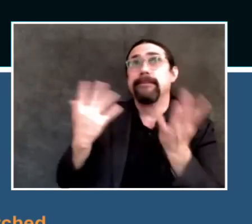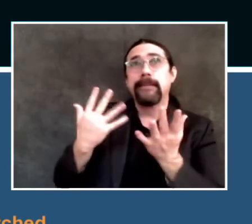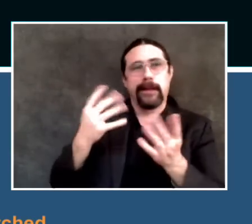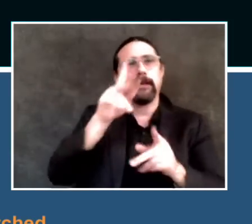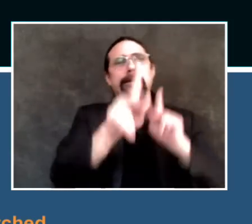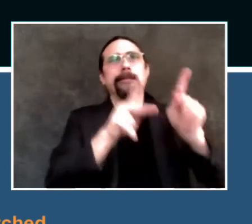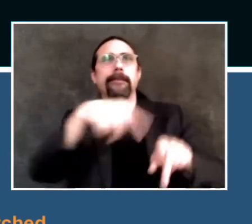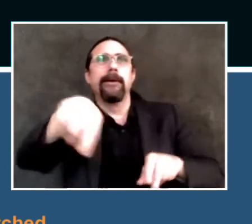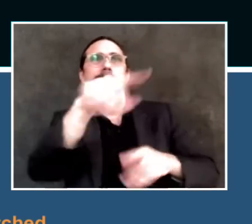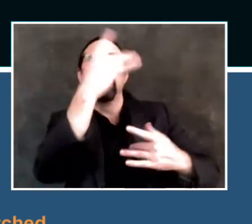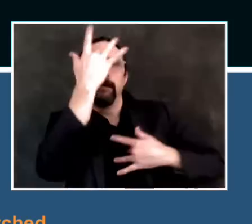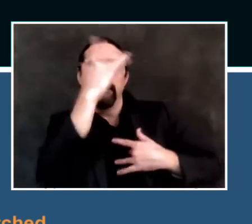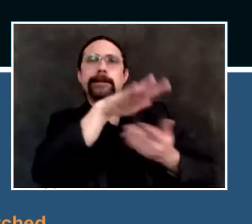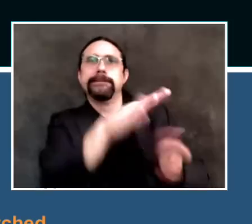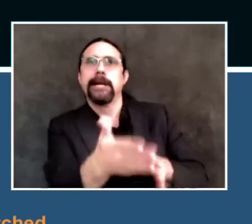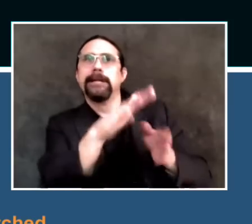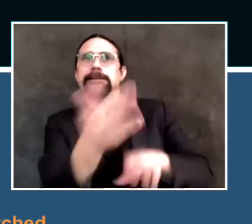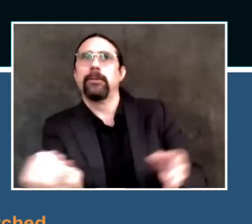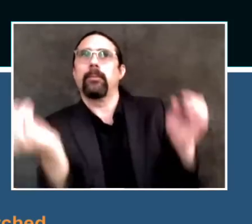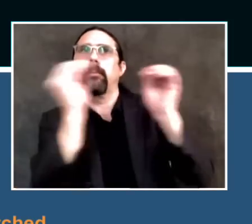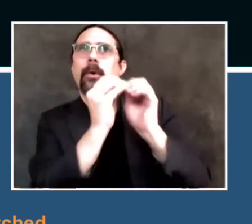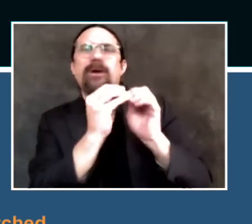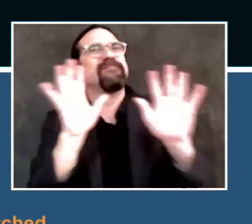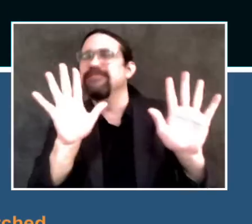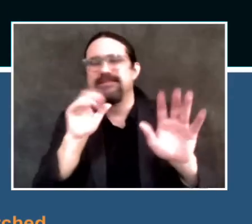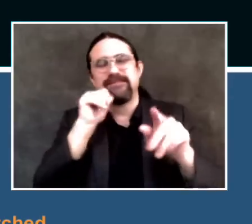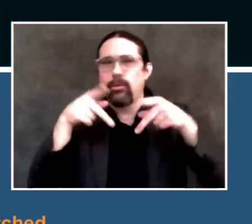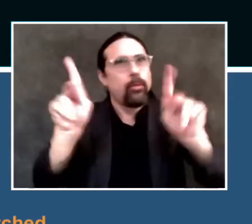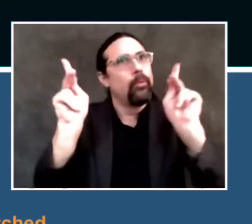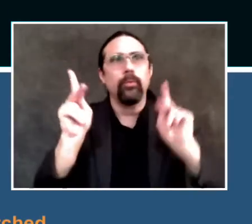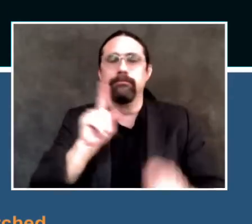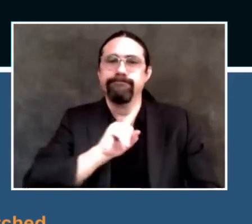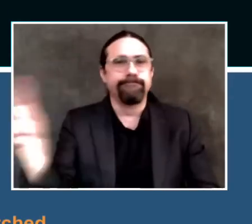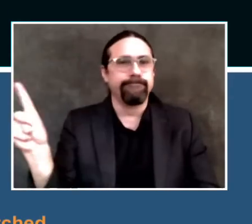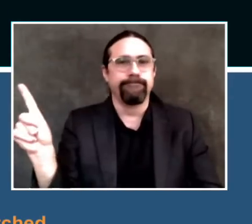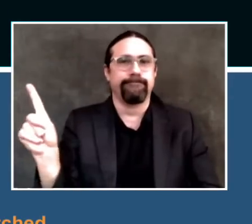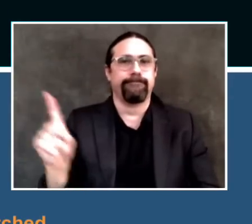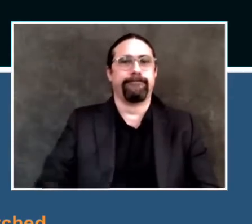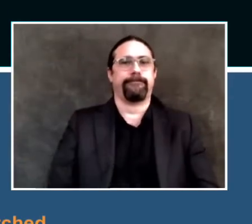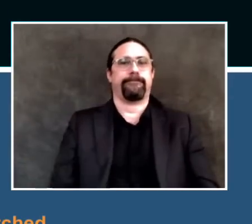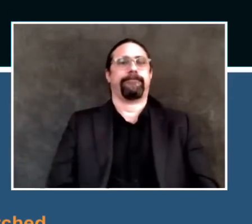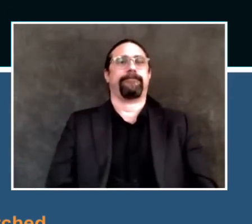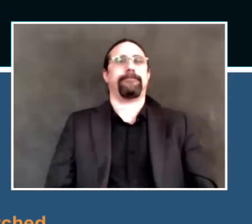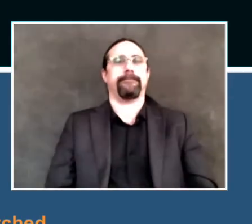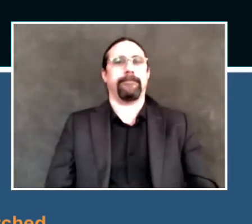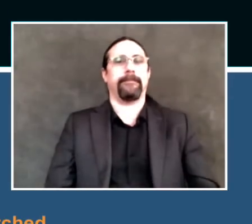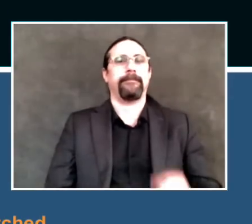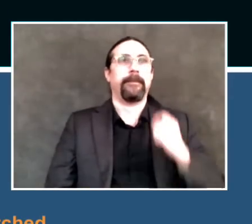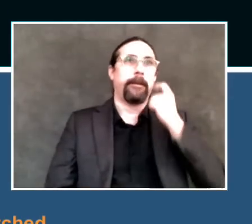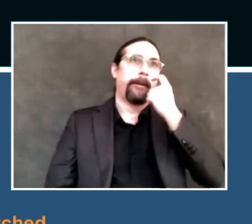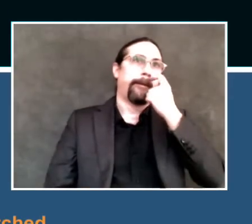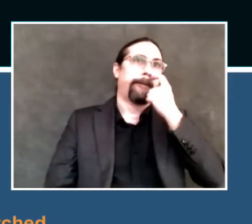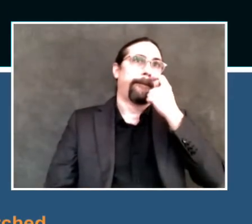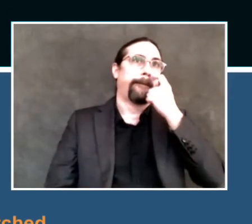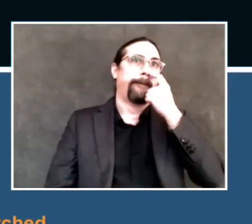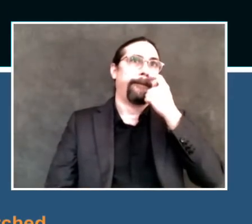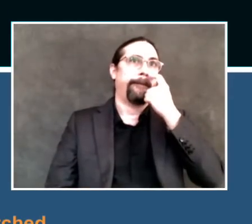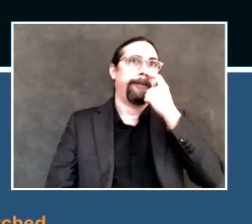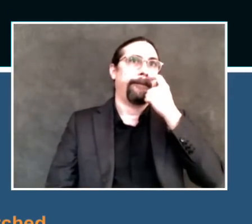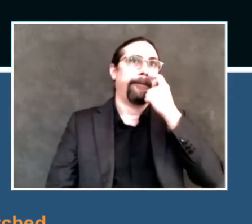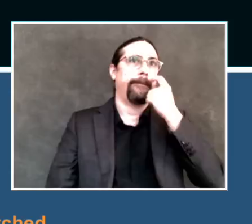And then we've got to keep ensuring that we do everything we can to help people practice shelter in